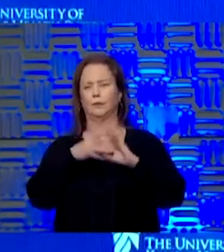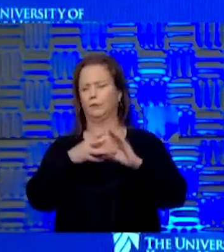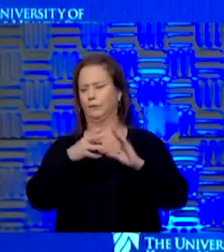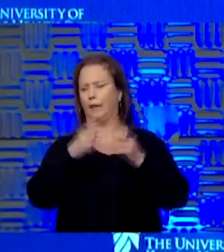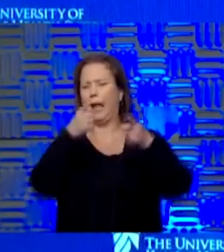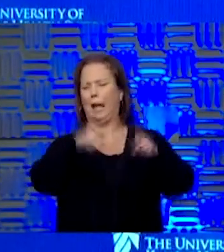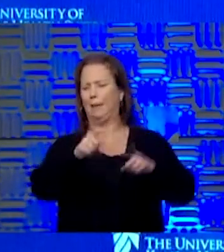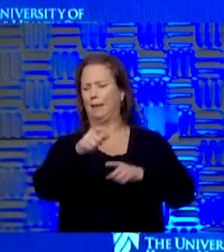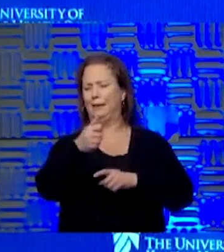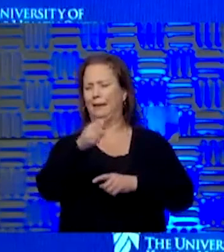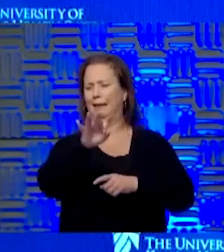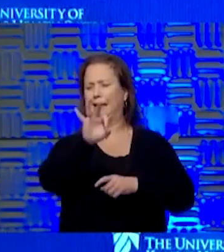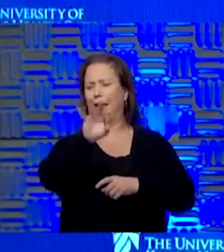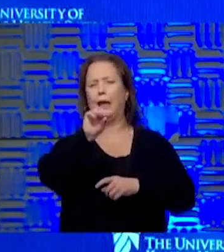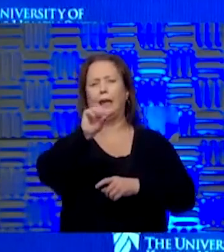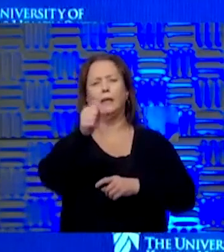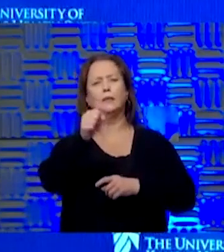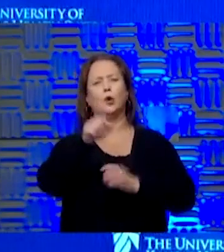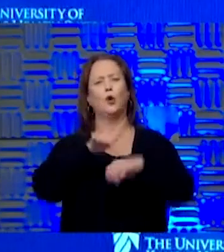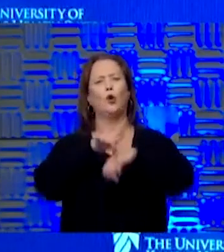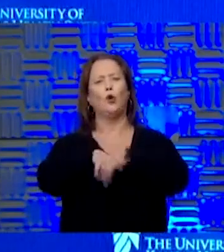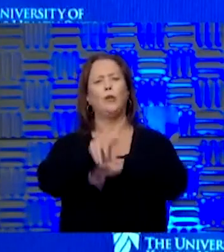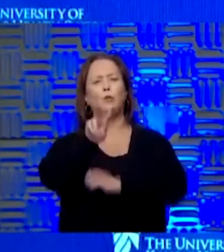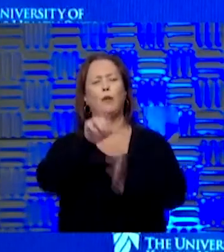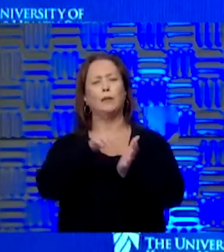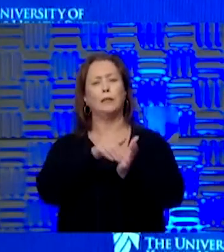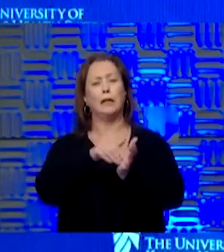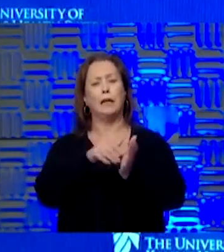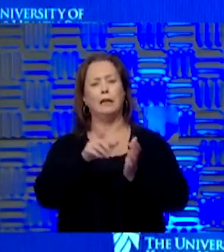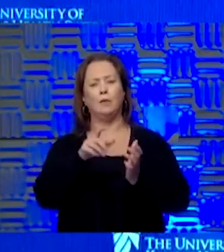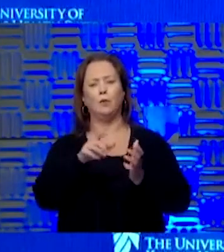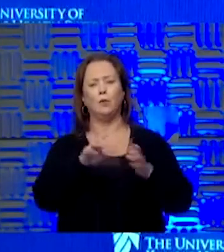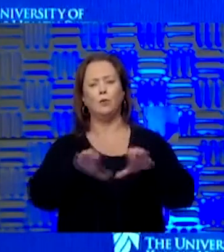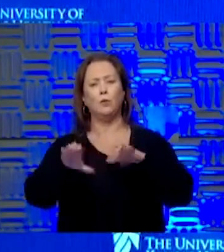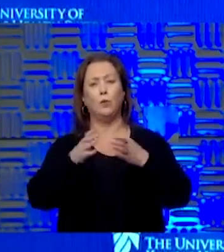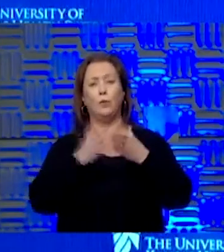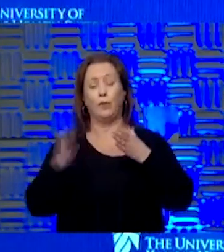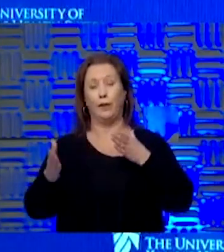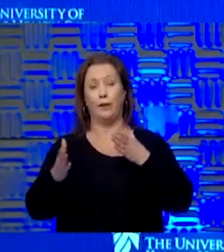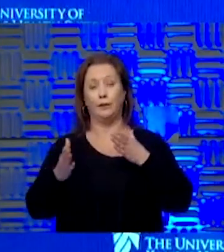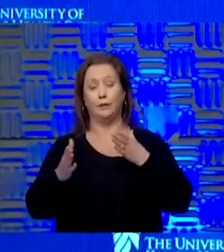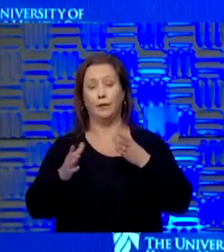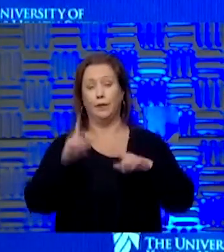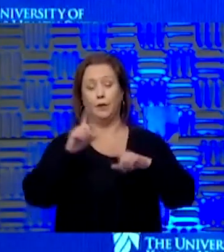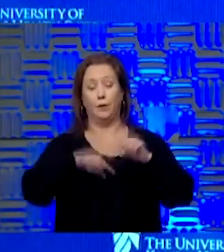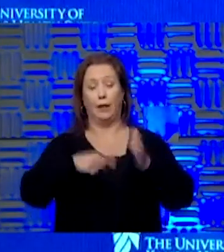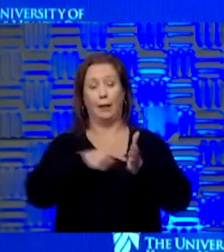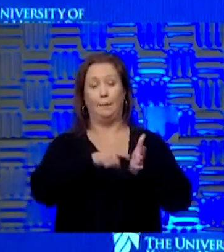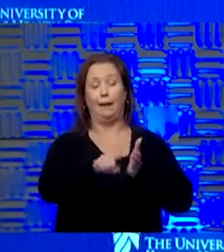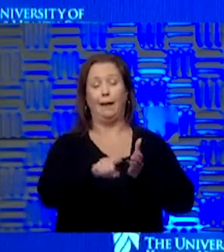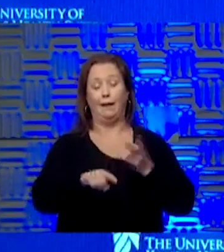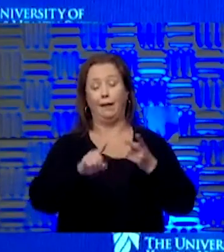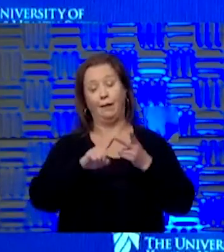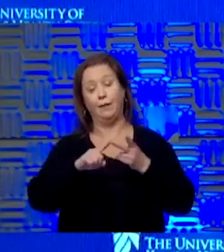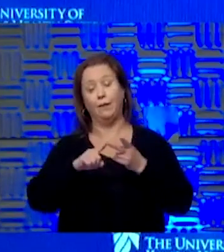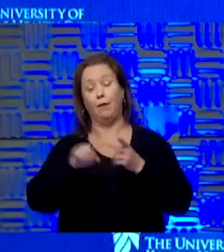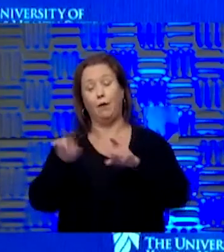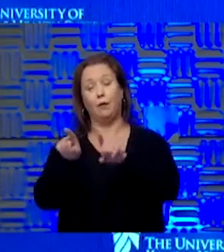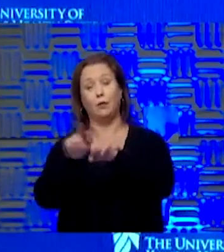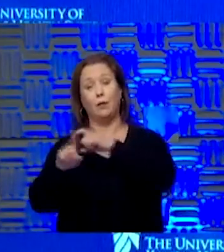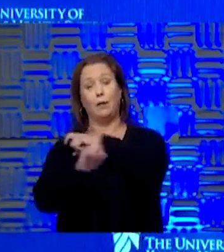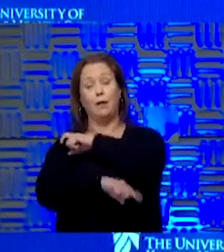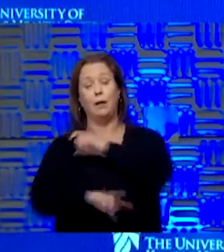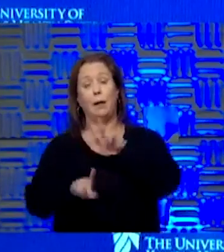90s and early 2000s. I mean, you just, if you do things unnecessarily, A, you don't get paid, and B, now you pay a penalty. So when people